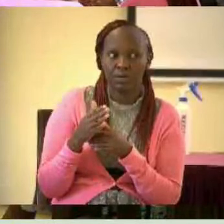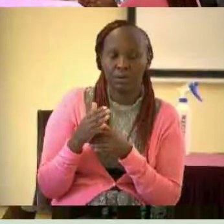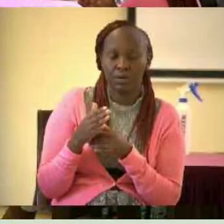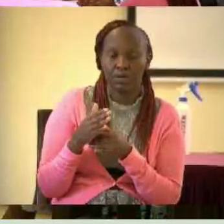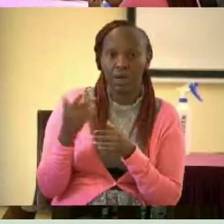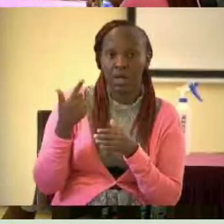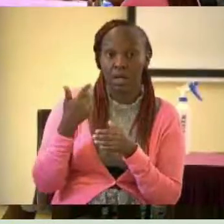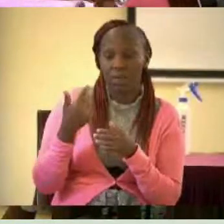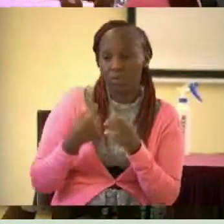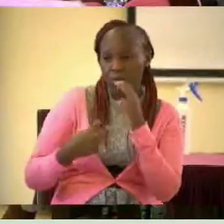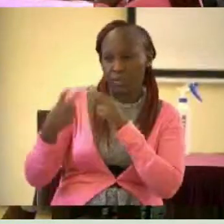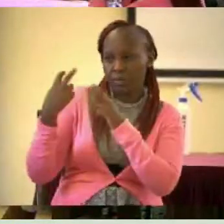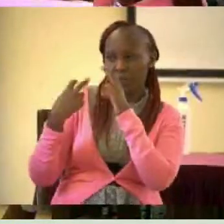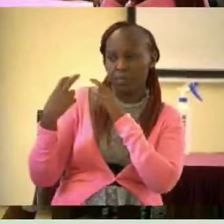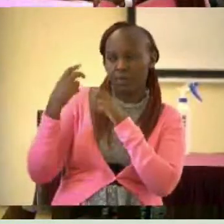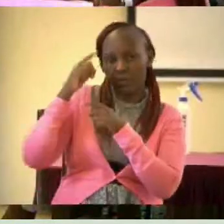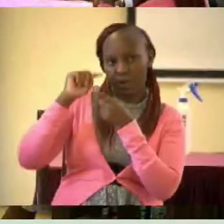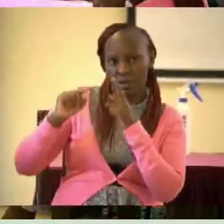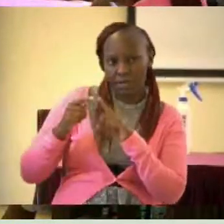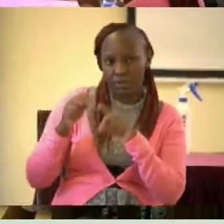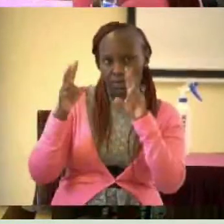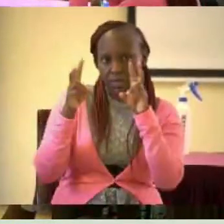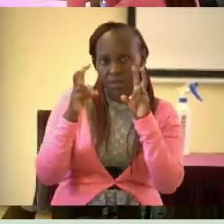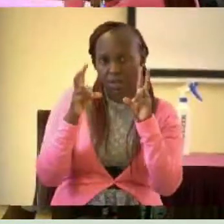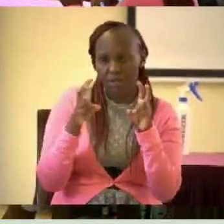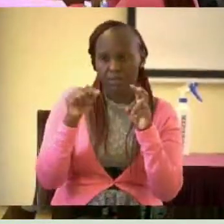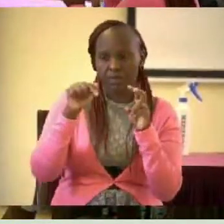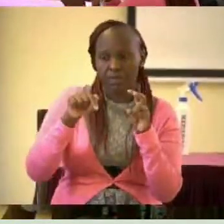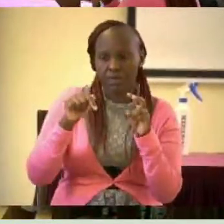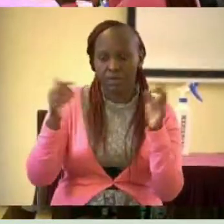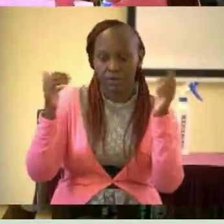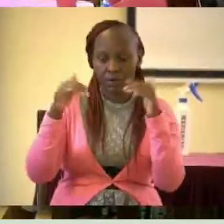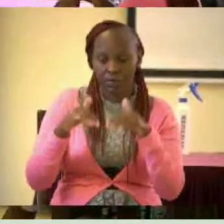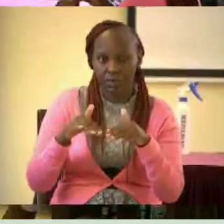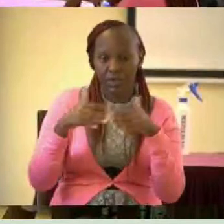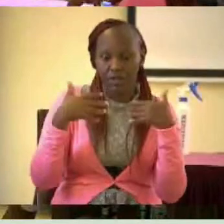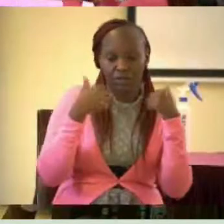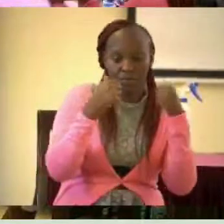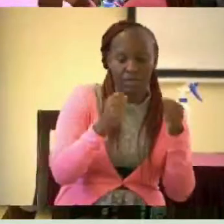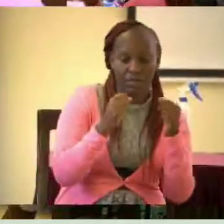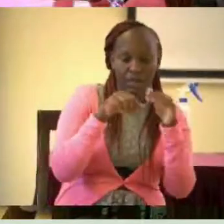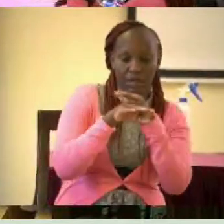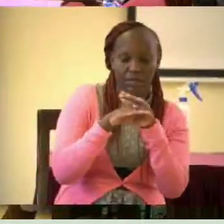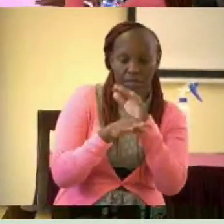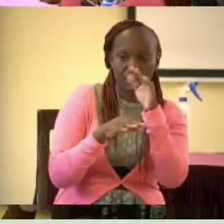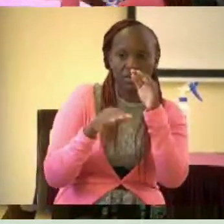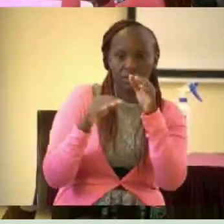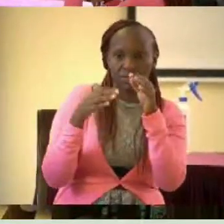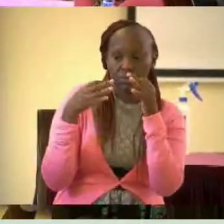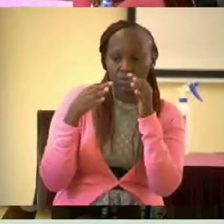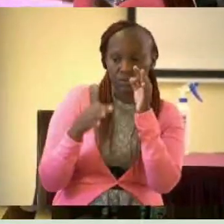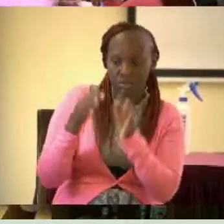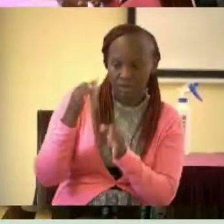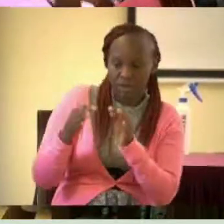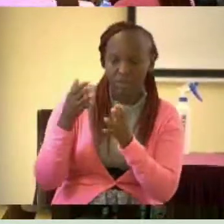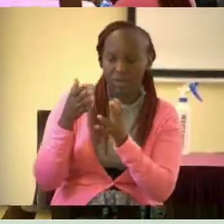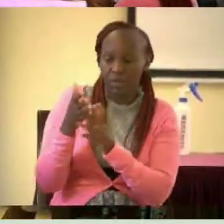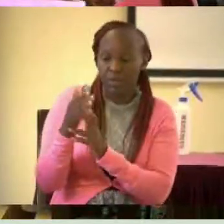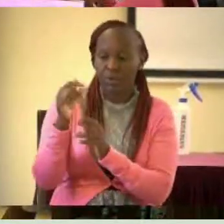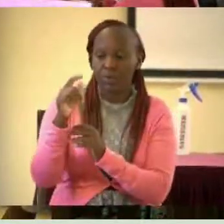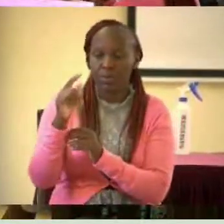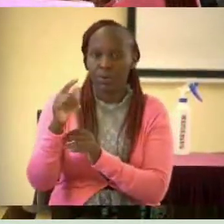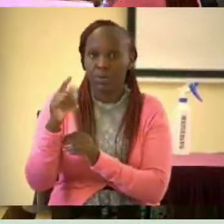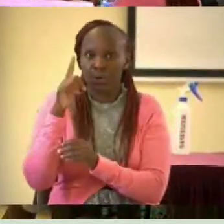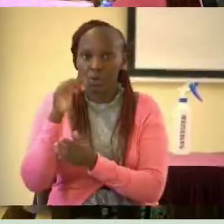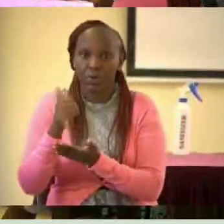As we reflect on the theme of this conference, that is strengthening access to justice through legal aid,